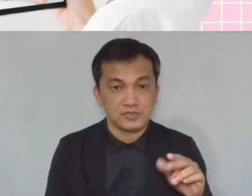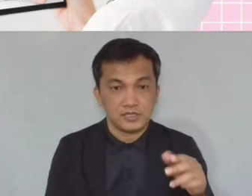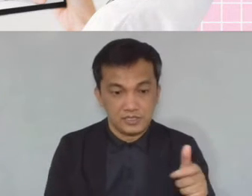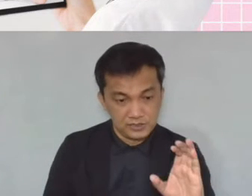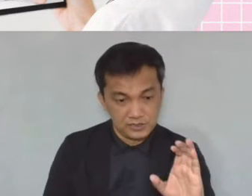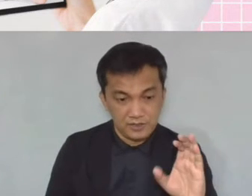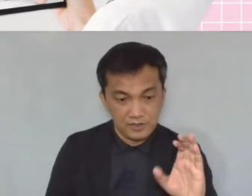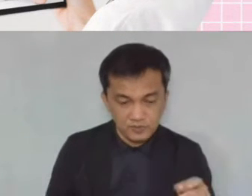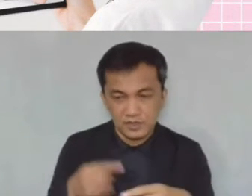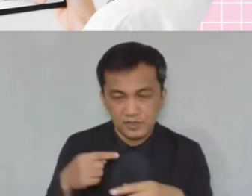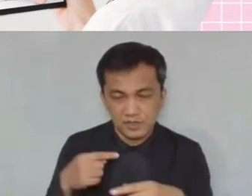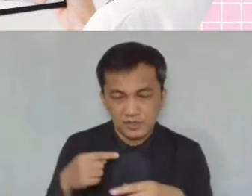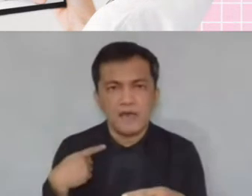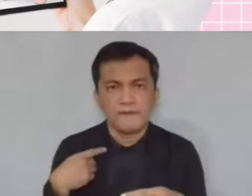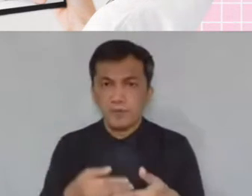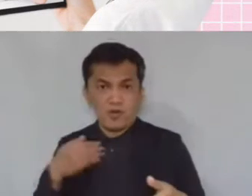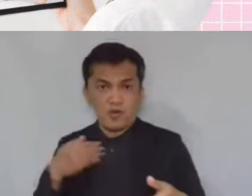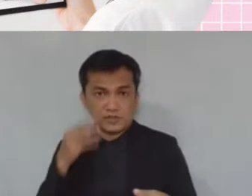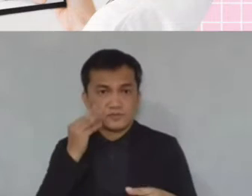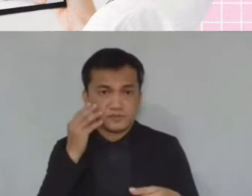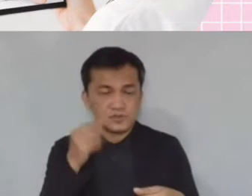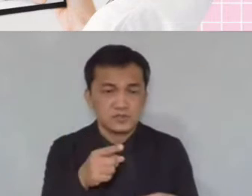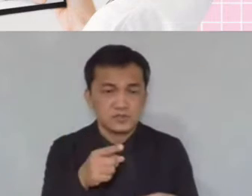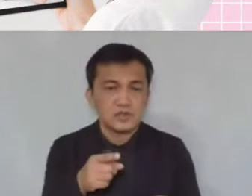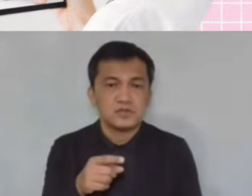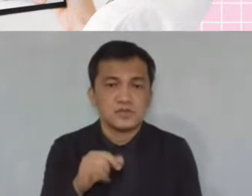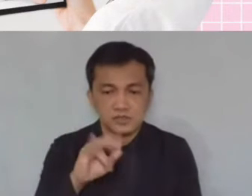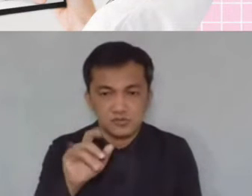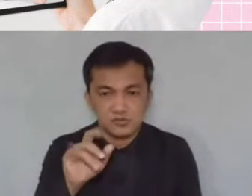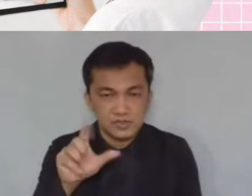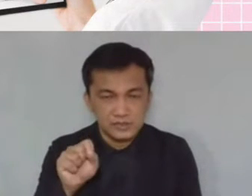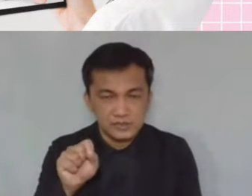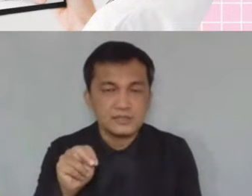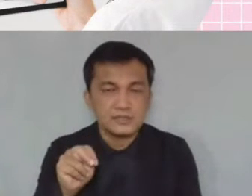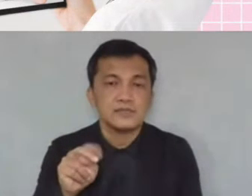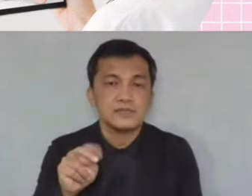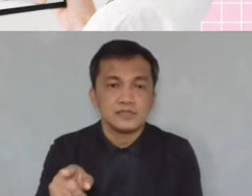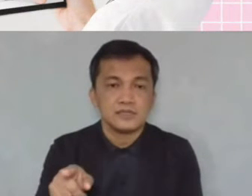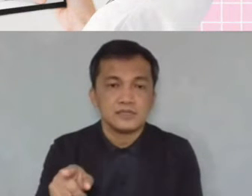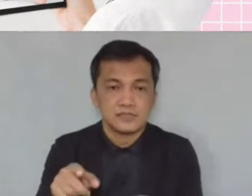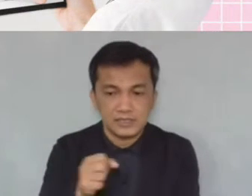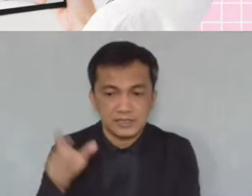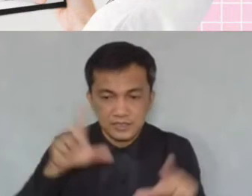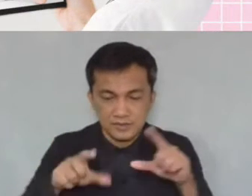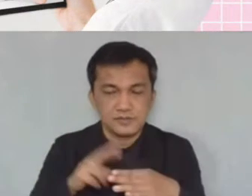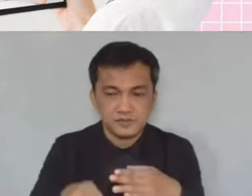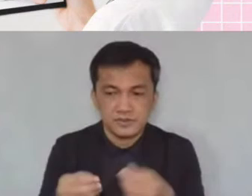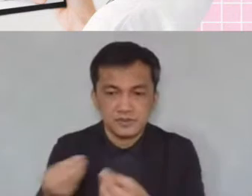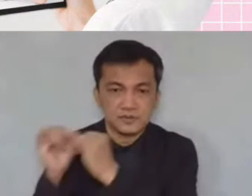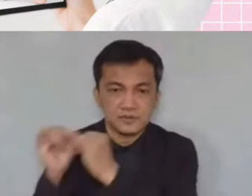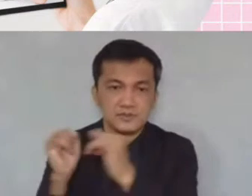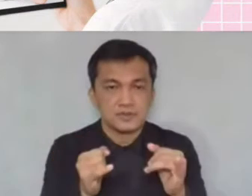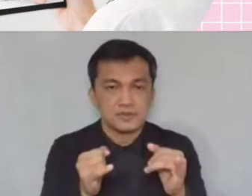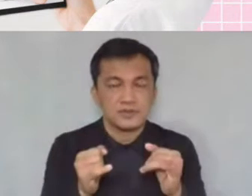patients. Prior to the pandemic, I already had experience titrating insulin, getting lab results, and then